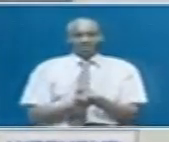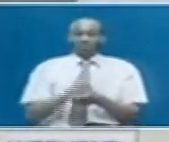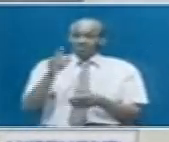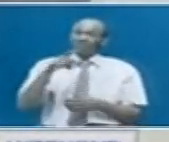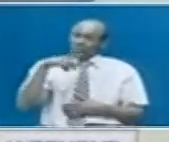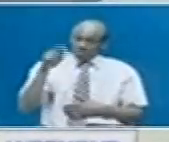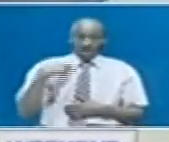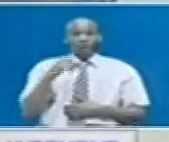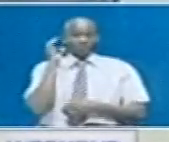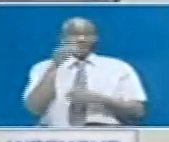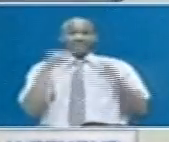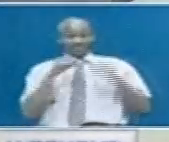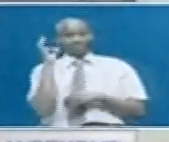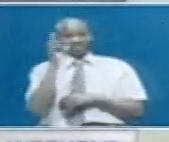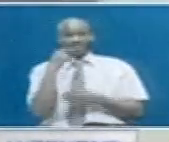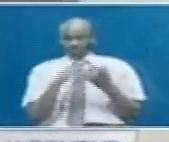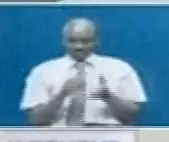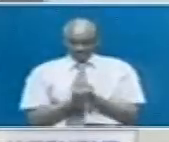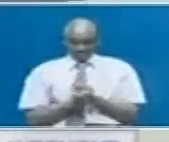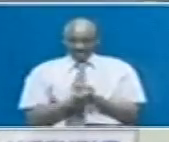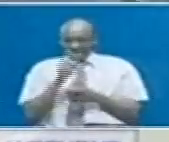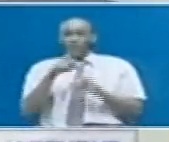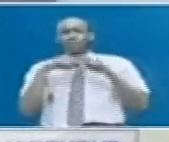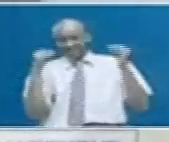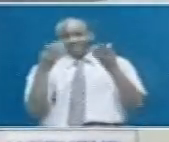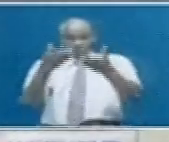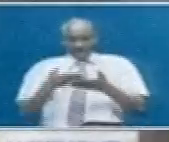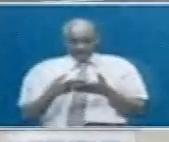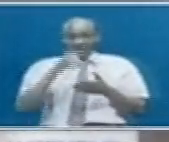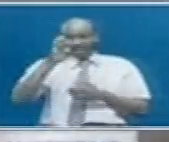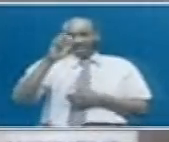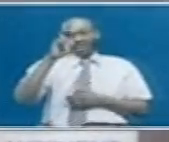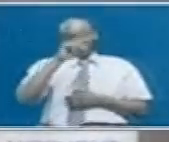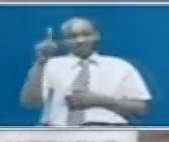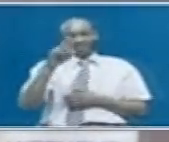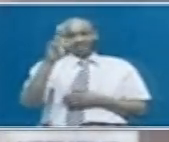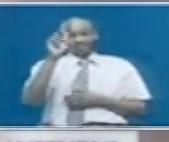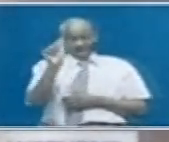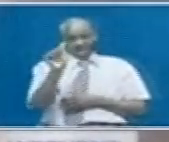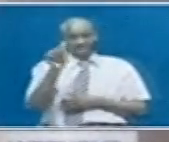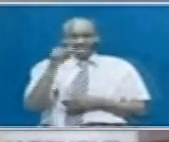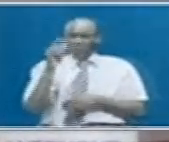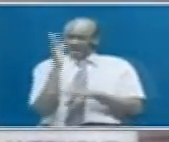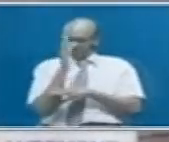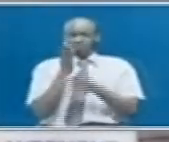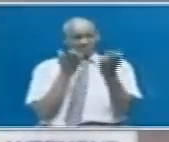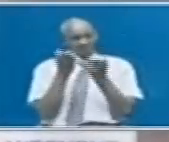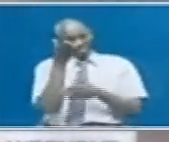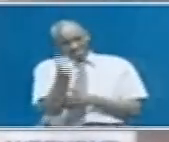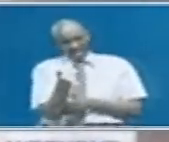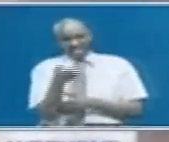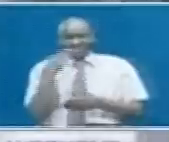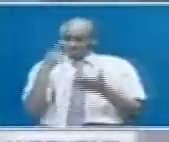amecharibu katika njia sote. Welcomed by its pastor, Ezra Ongera. The afternoon service here